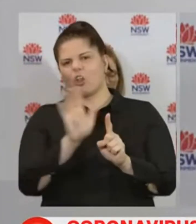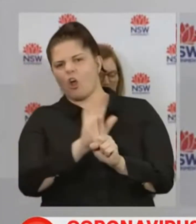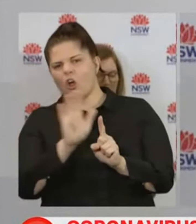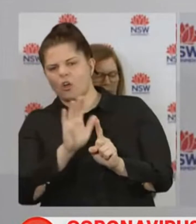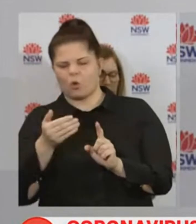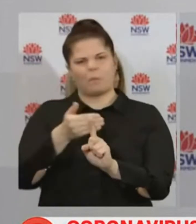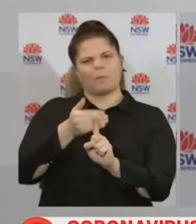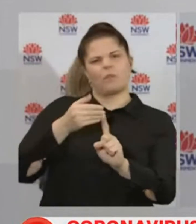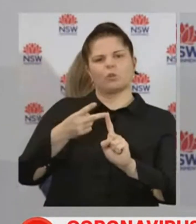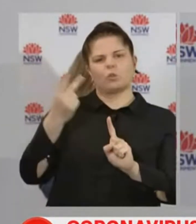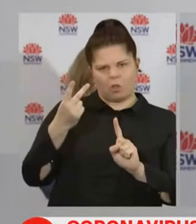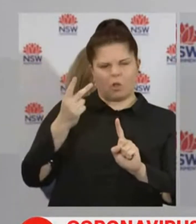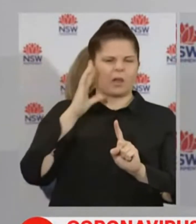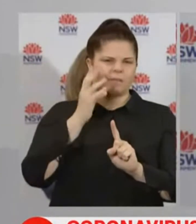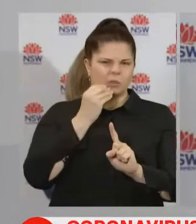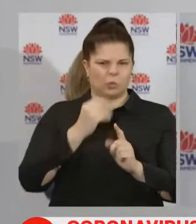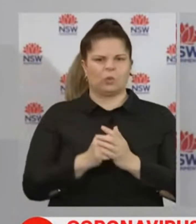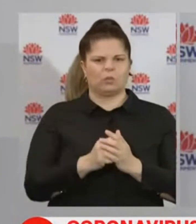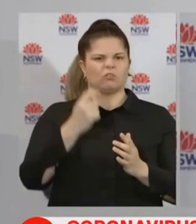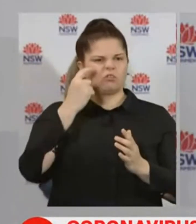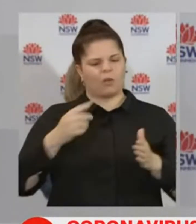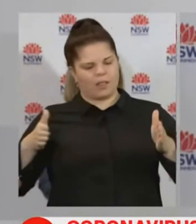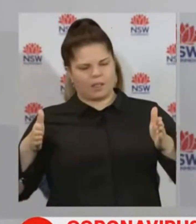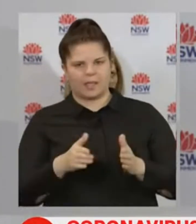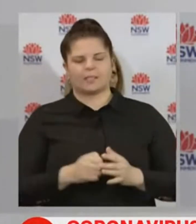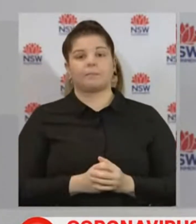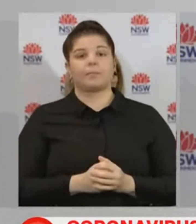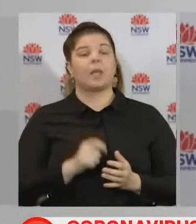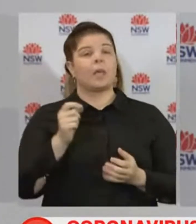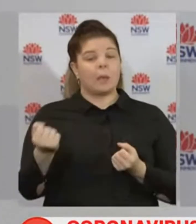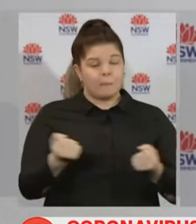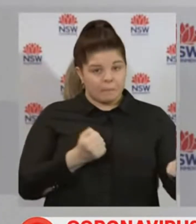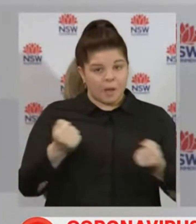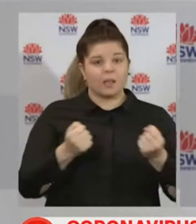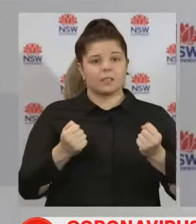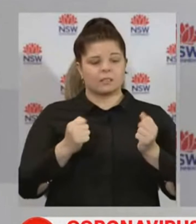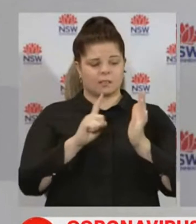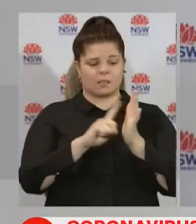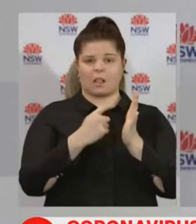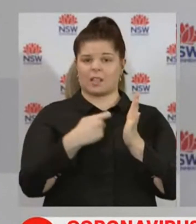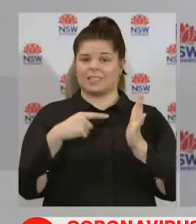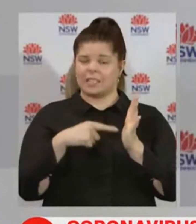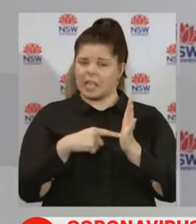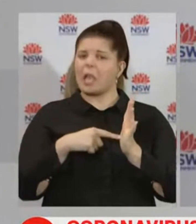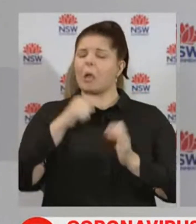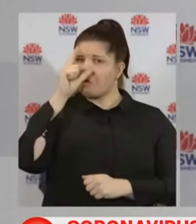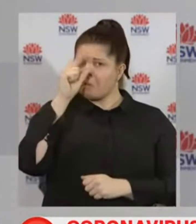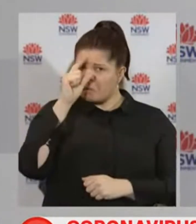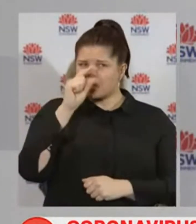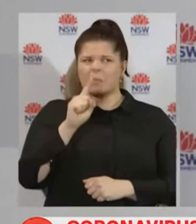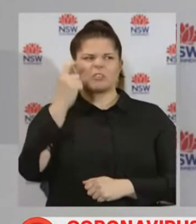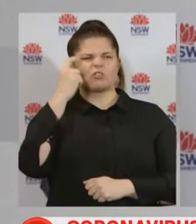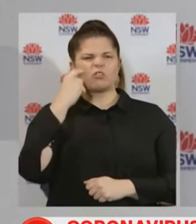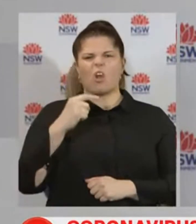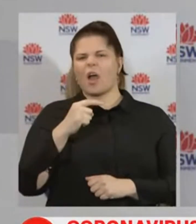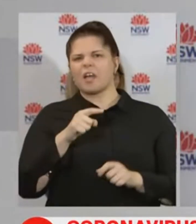is there. On buses and light rail, there is capacity, so you might want to think about a different way to do your journey in the morning. You might want to get